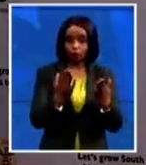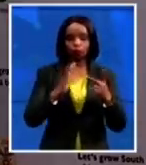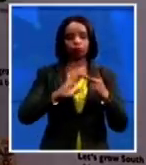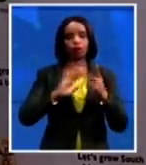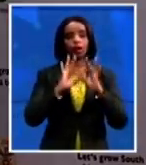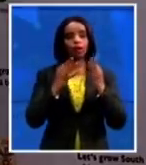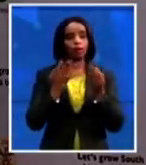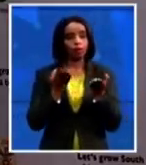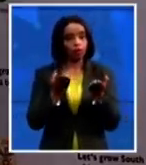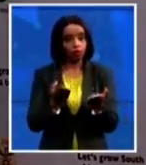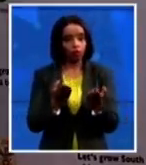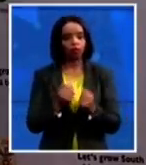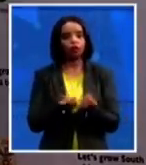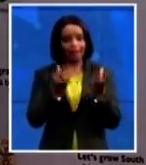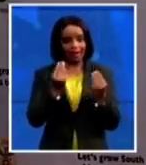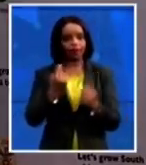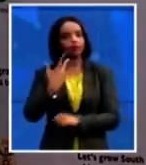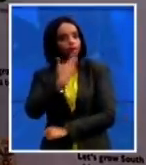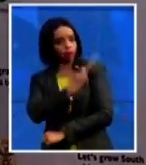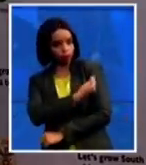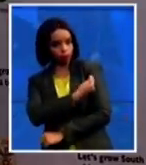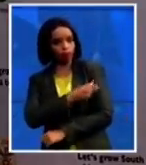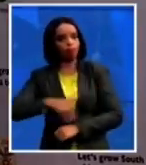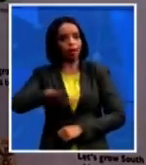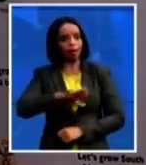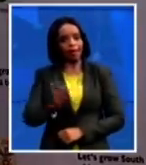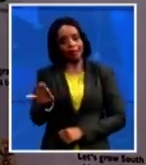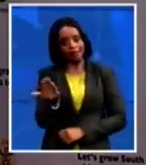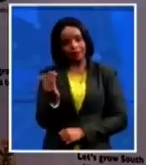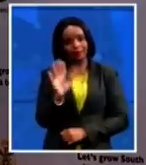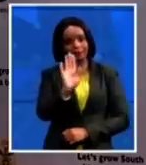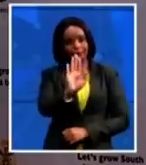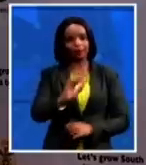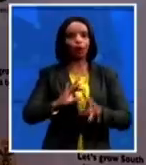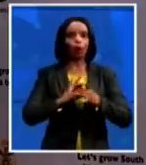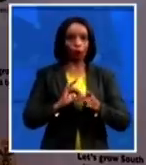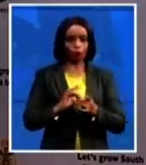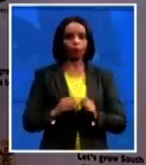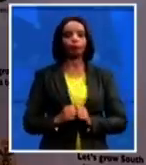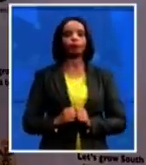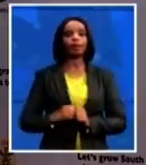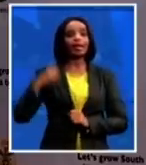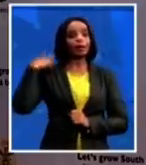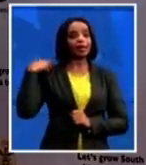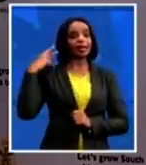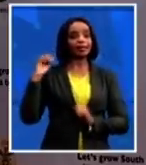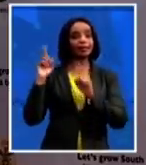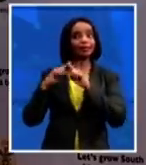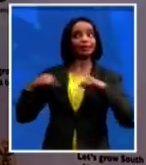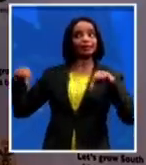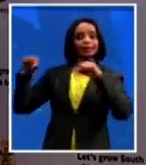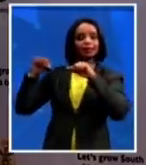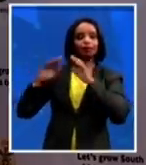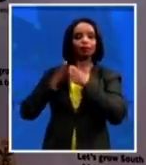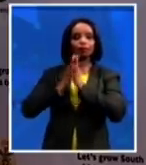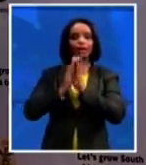vaccination site. Cabinet calls on everyone to continue to be vigilant and avoid large social gatherings. Together we can